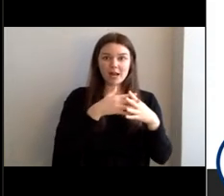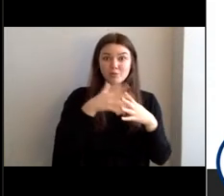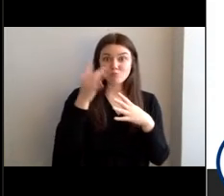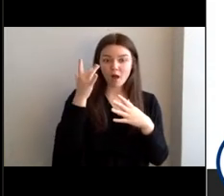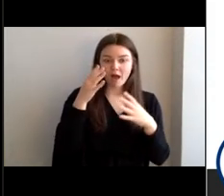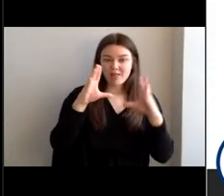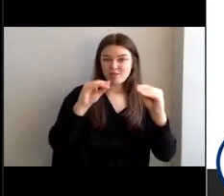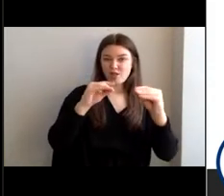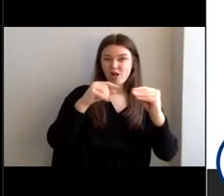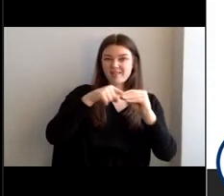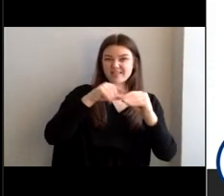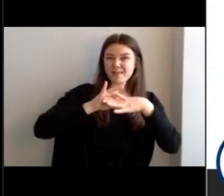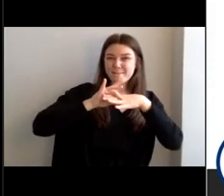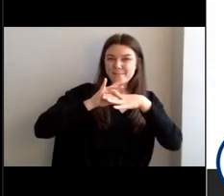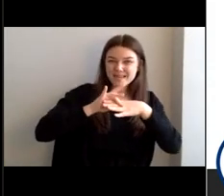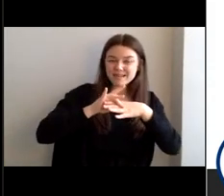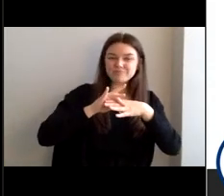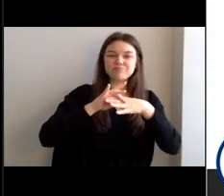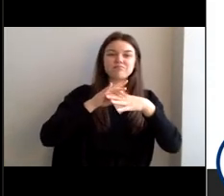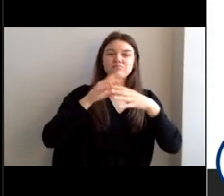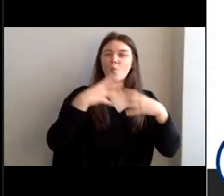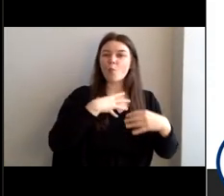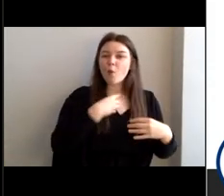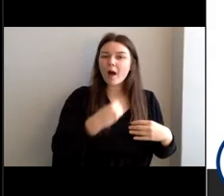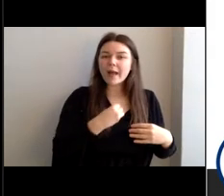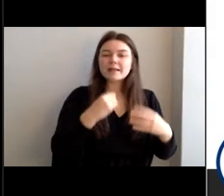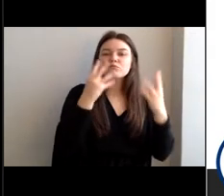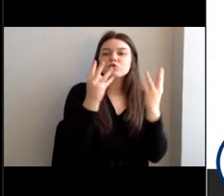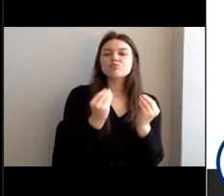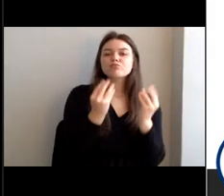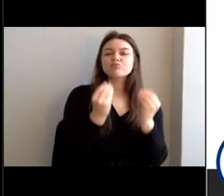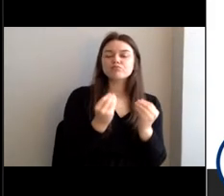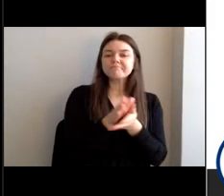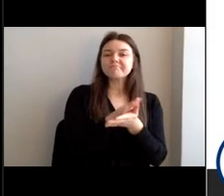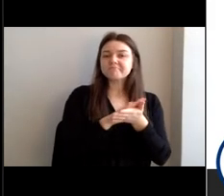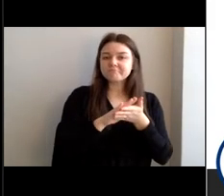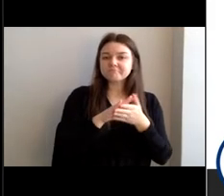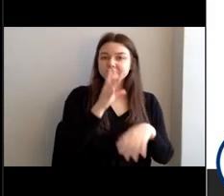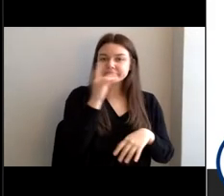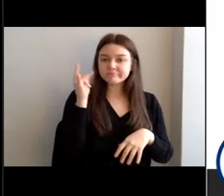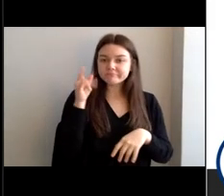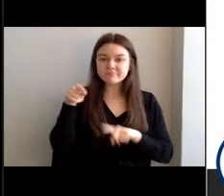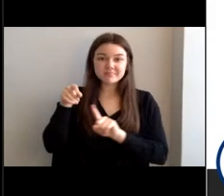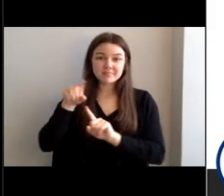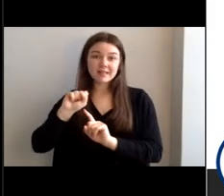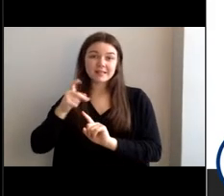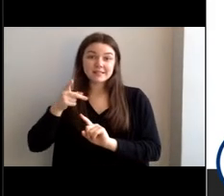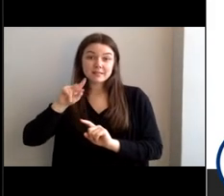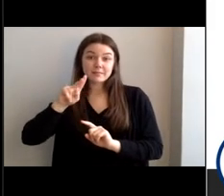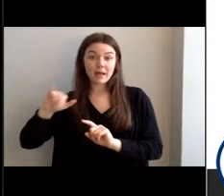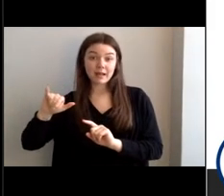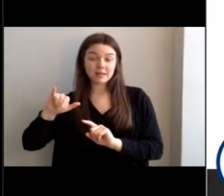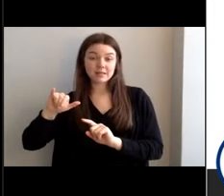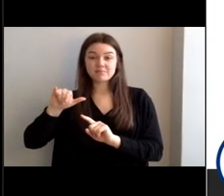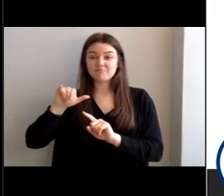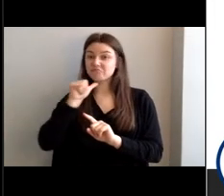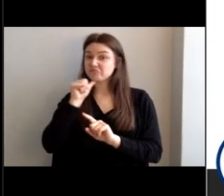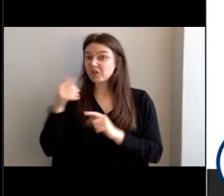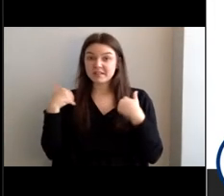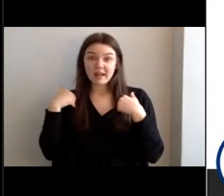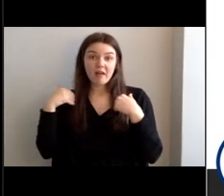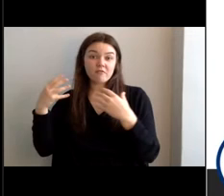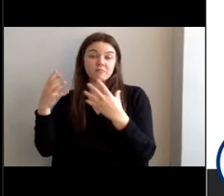the claws is very white and very tender. Whereas in the spiny lobster, it doesn't have that meat. However, the tail actually